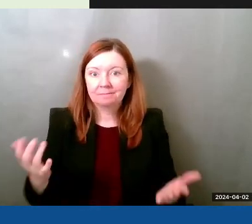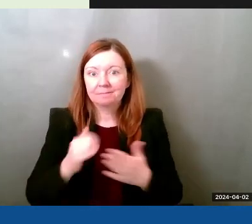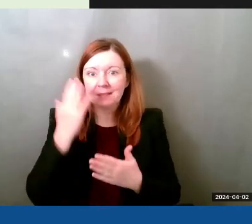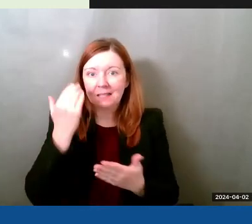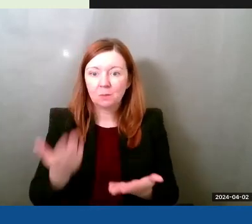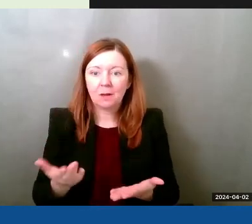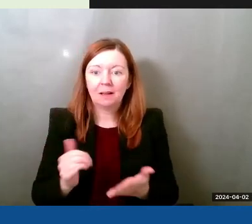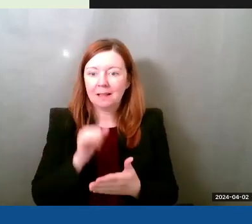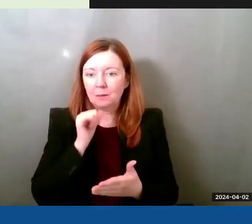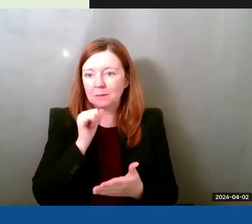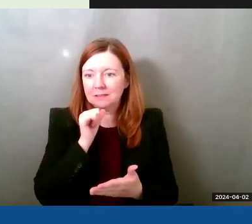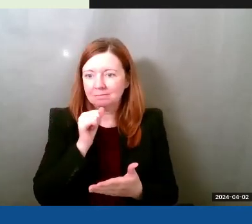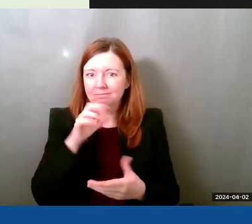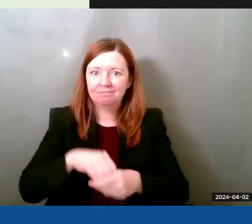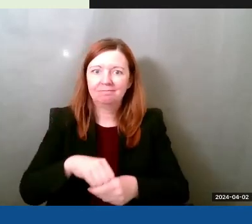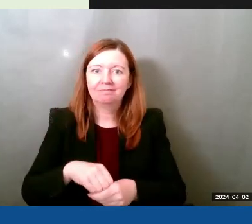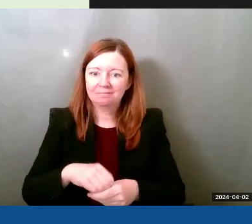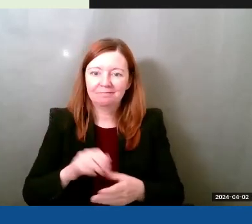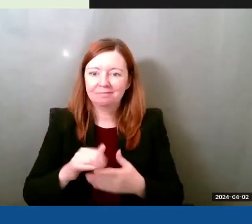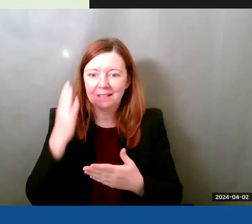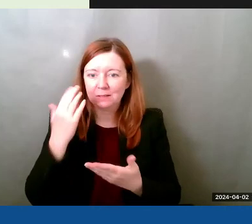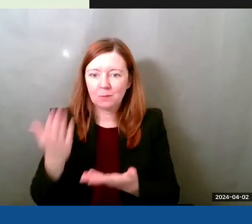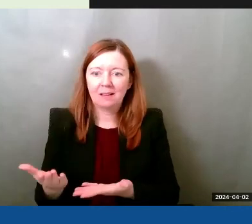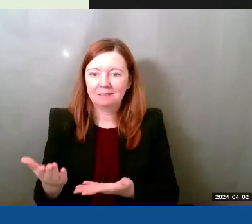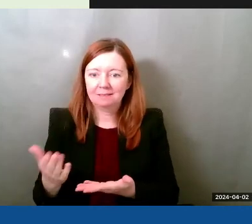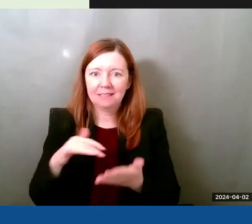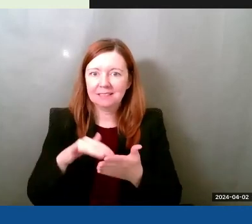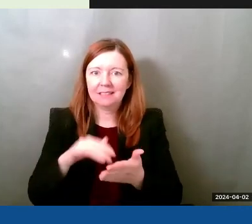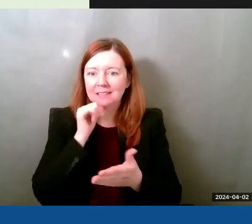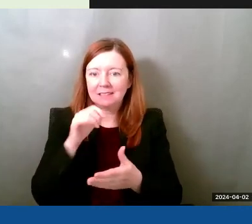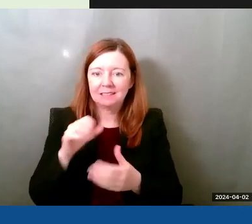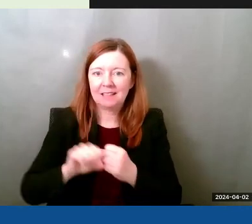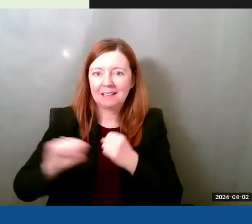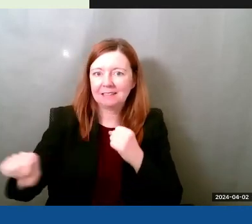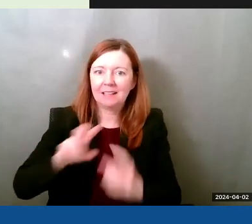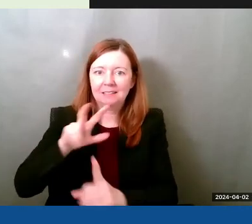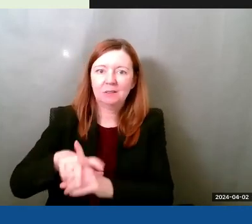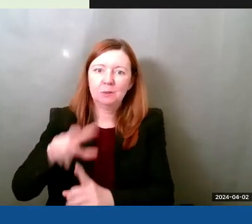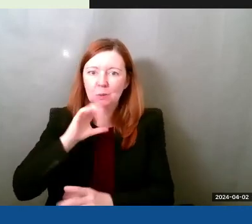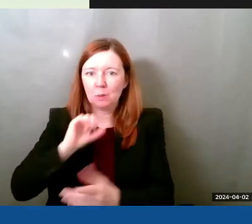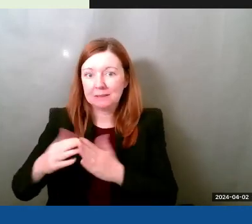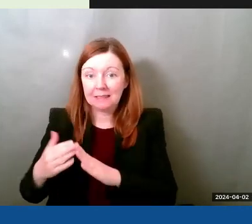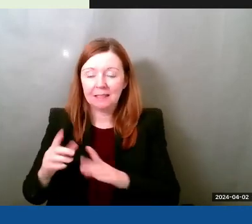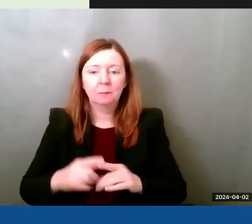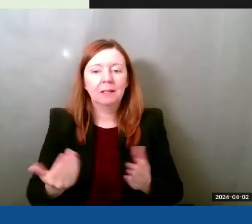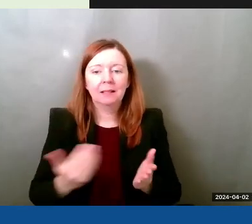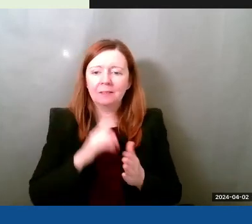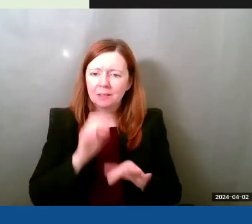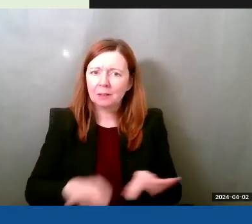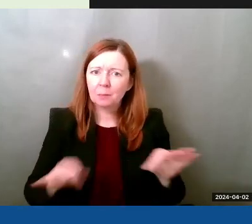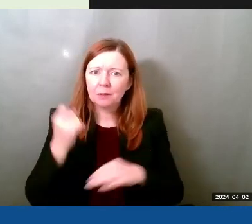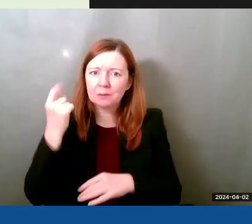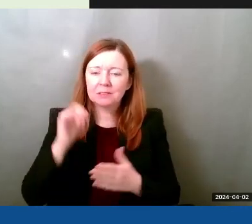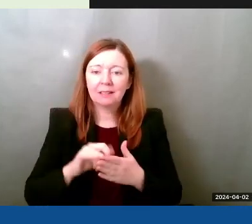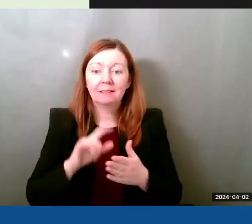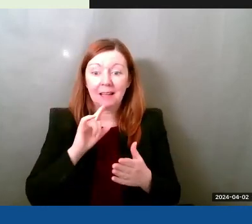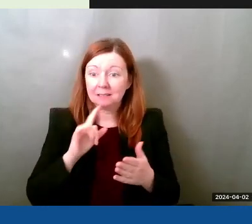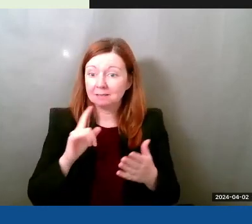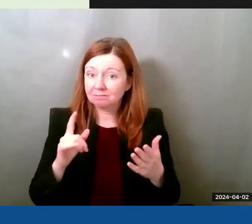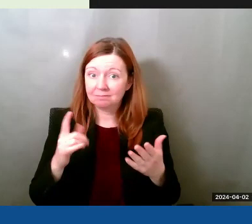why that was, that's why the study area doesn't extend further down. But again, very important to note that has been